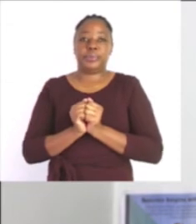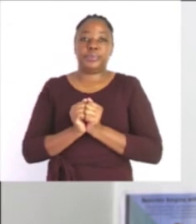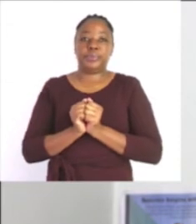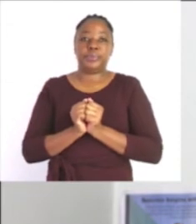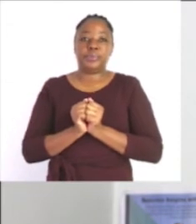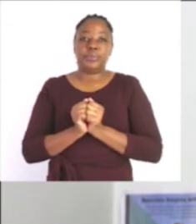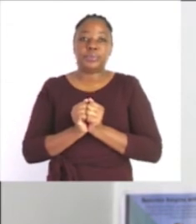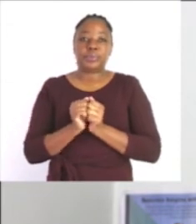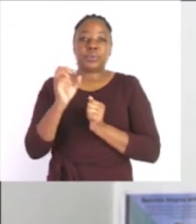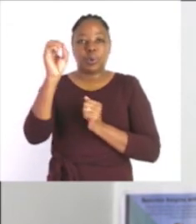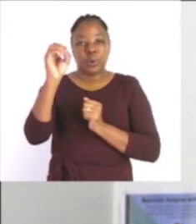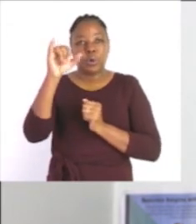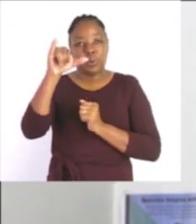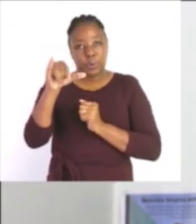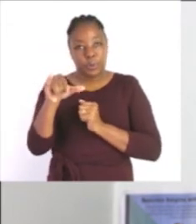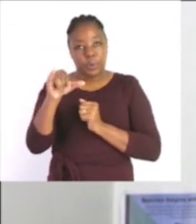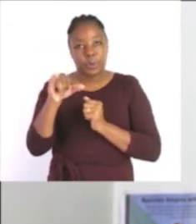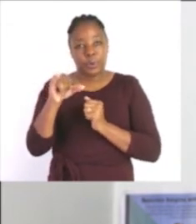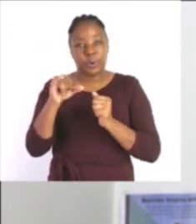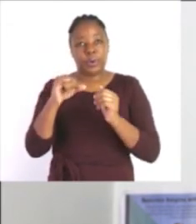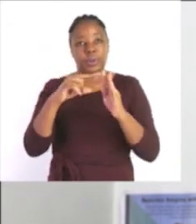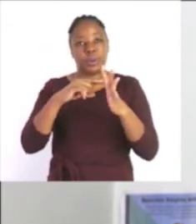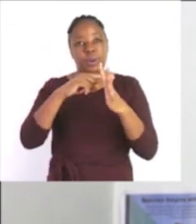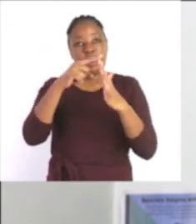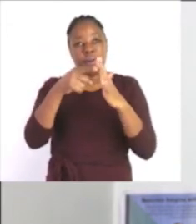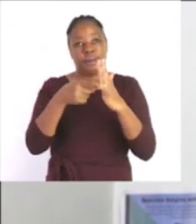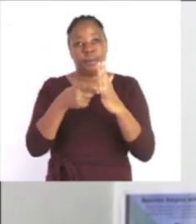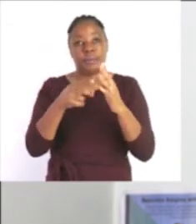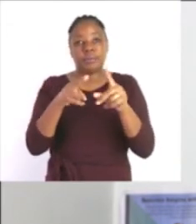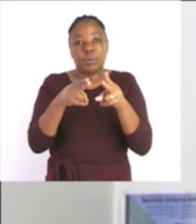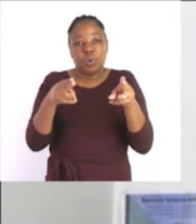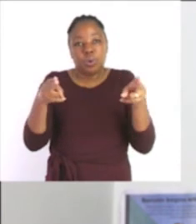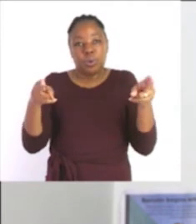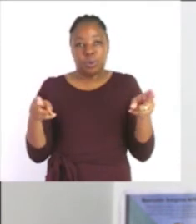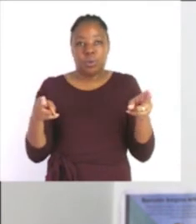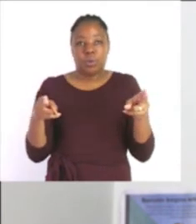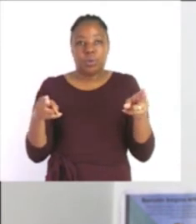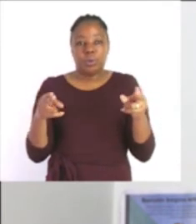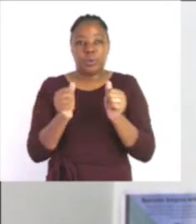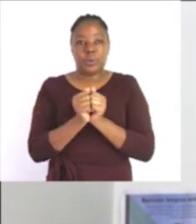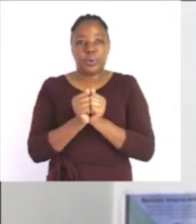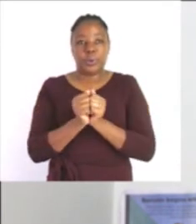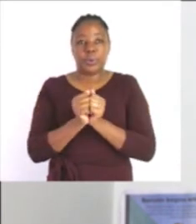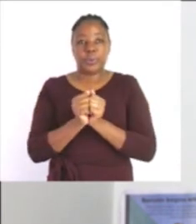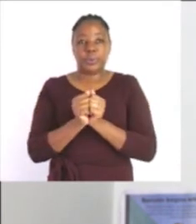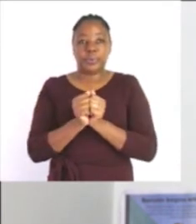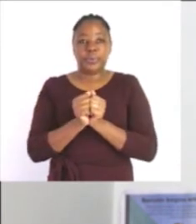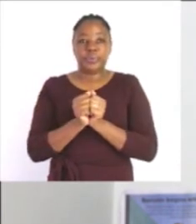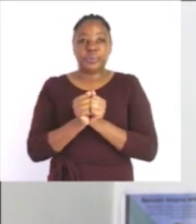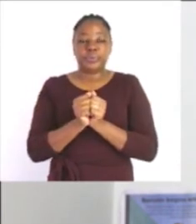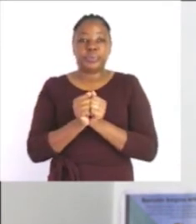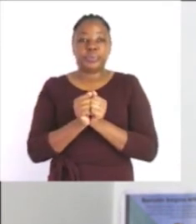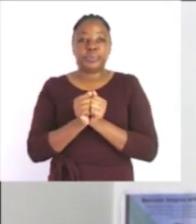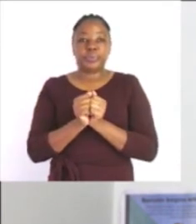oi, we know that it is a long vowel sound that can be used to bring two consonant